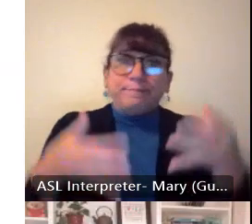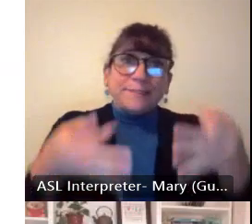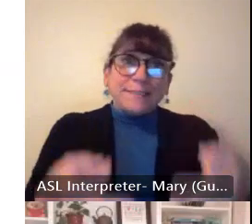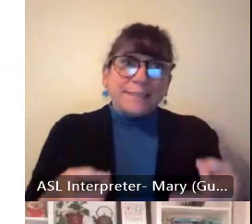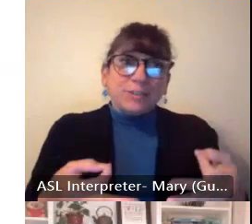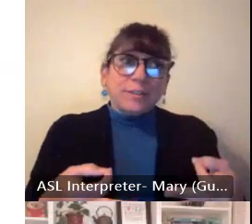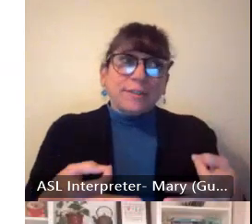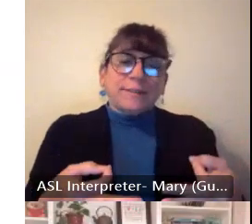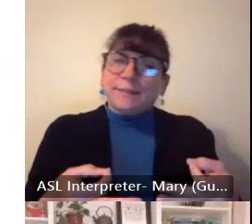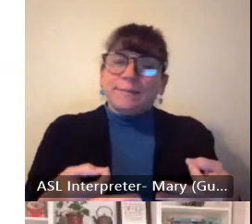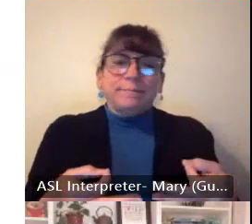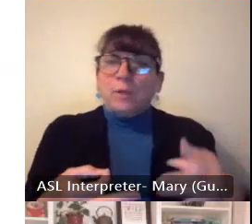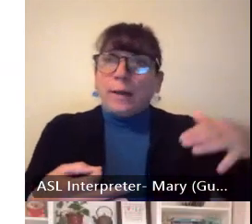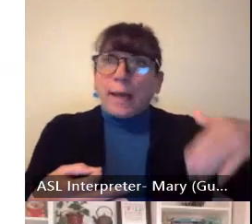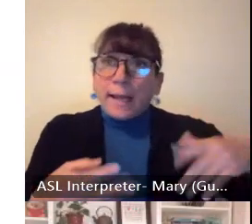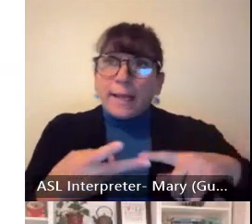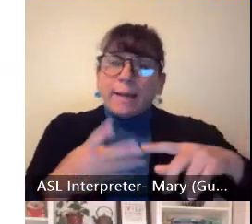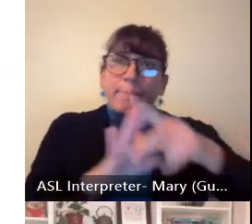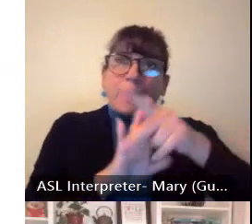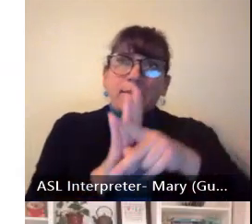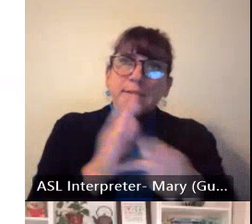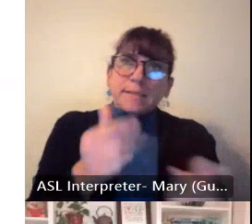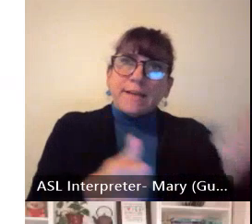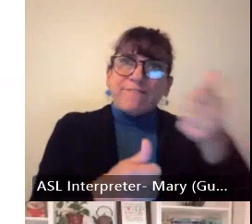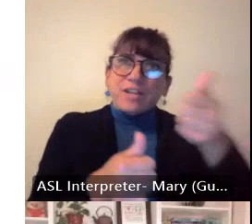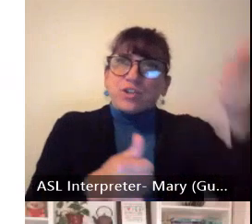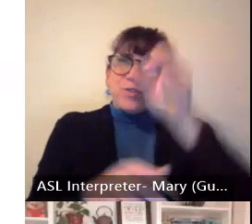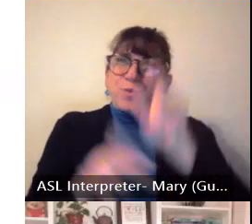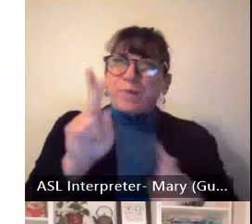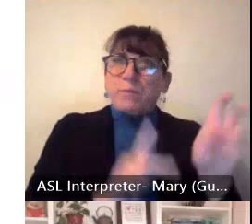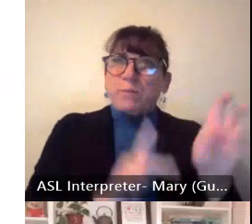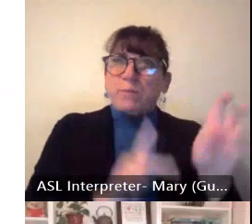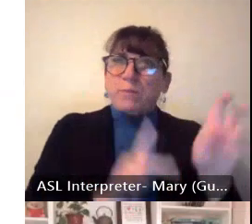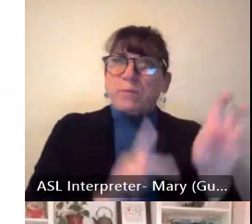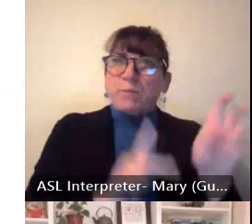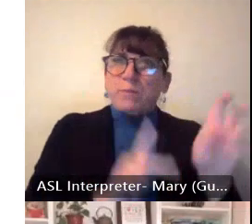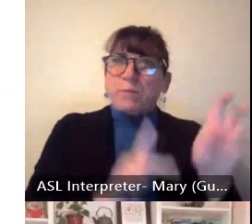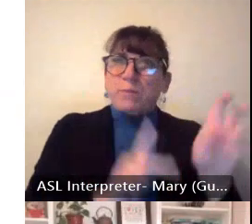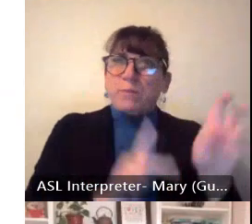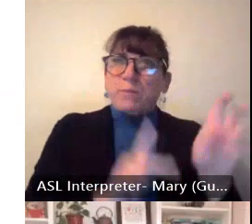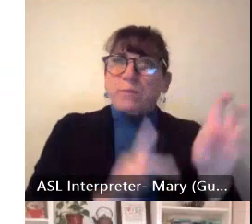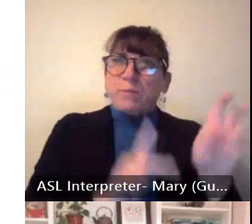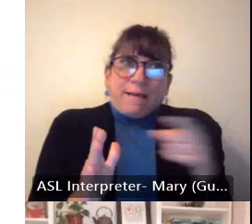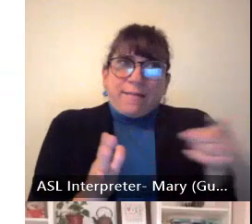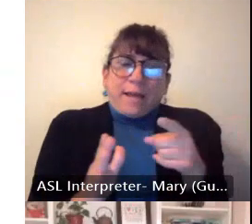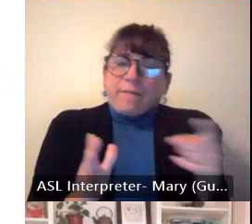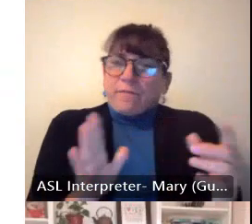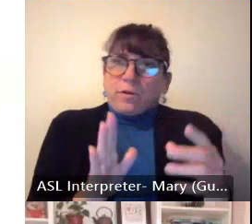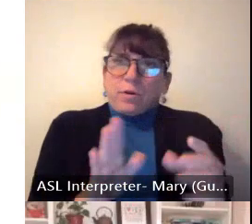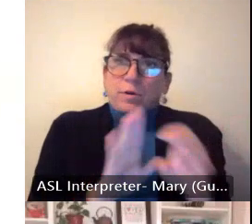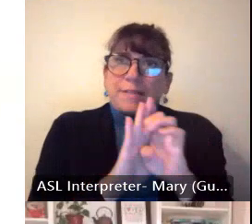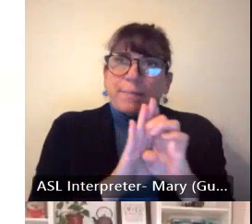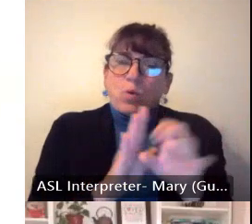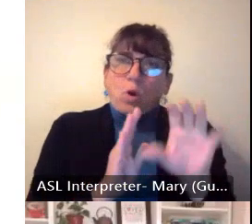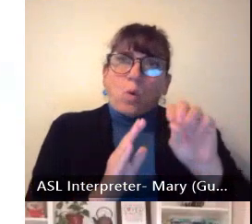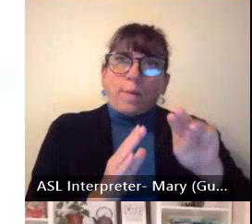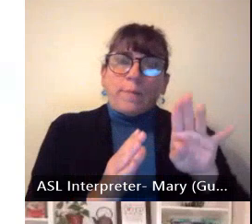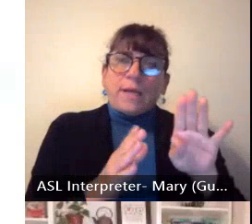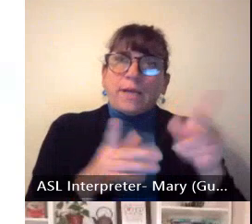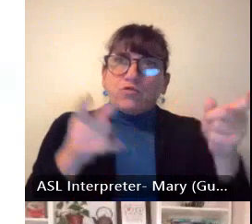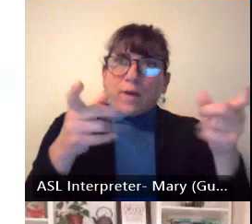made late. Policy officials are people too, and sometimes it takes them a while to come to, you know, for example, the OMB director and the head of